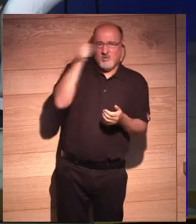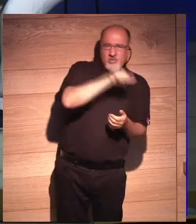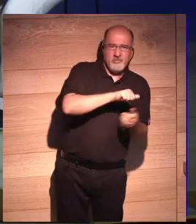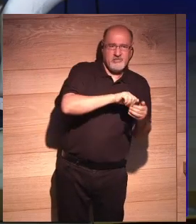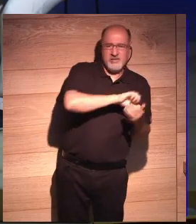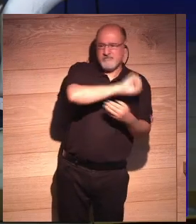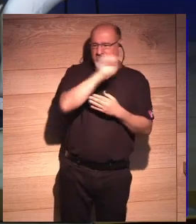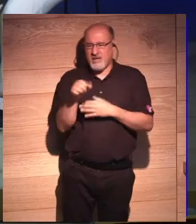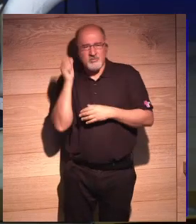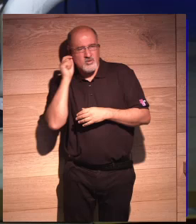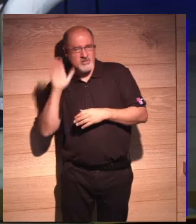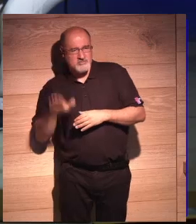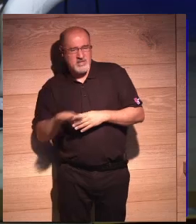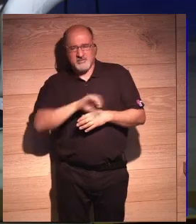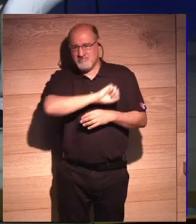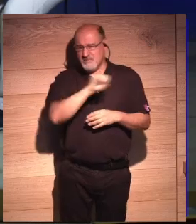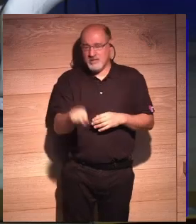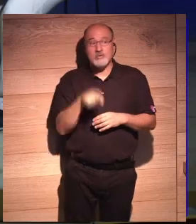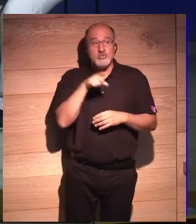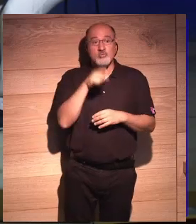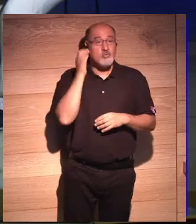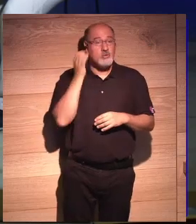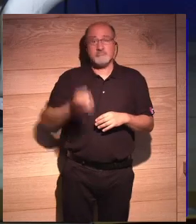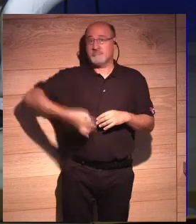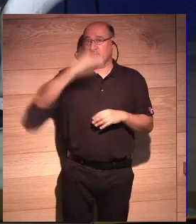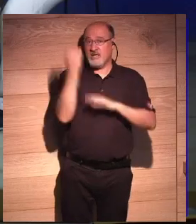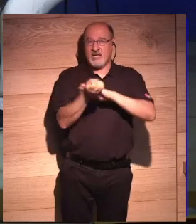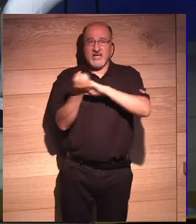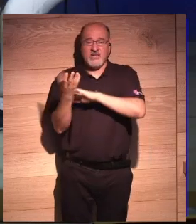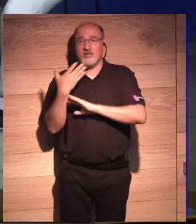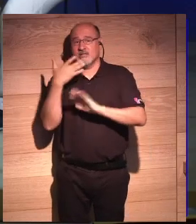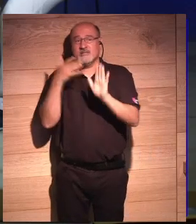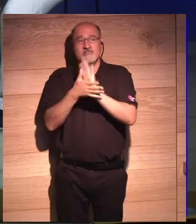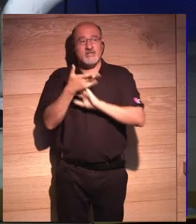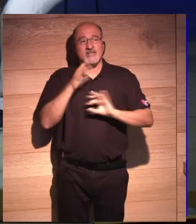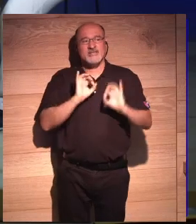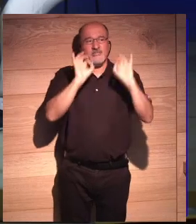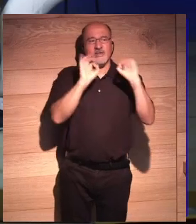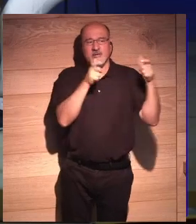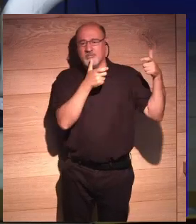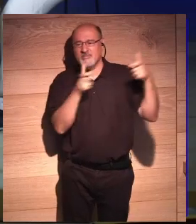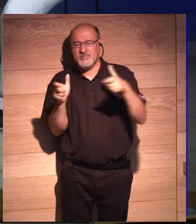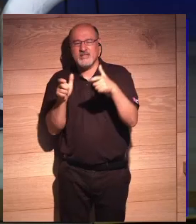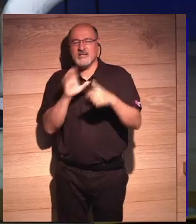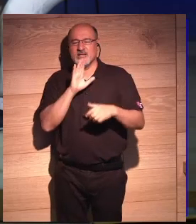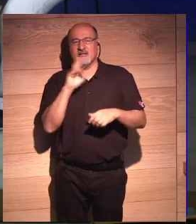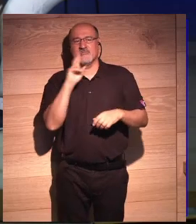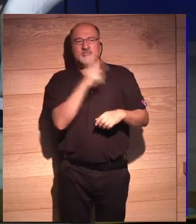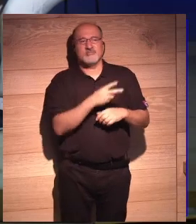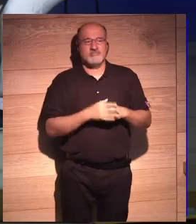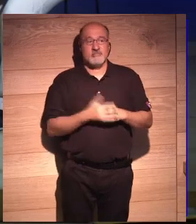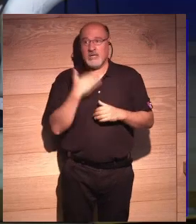that consume this media compared to women. I don't know. You are a creative person, and you have a